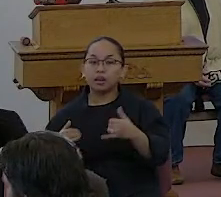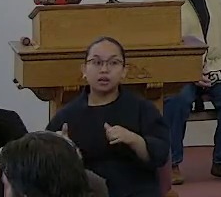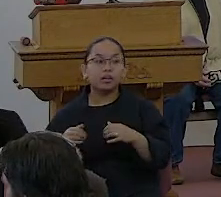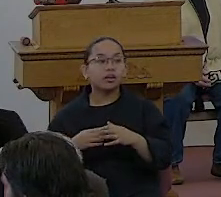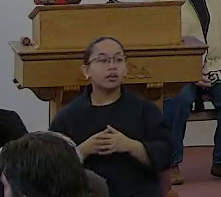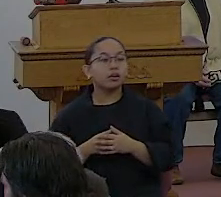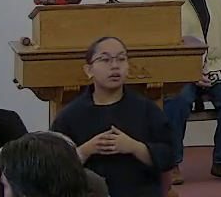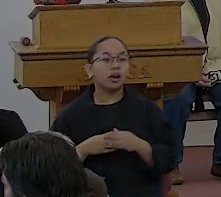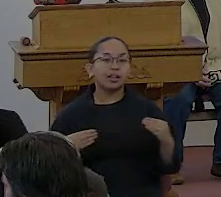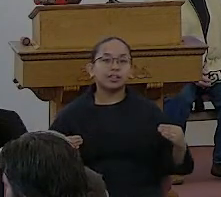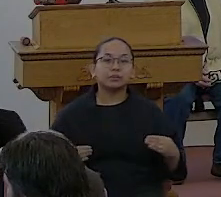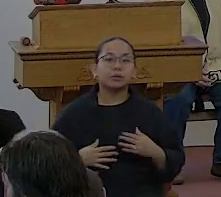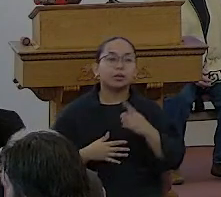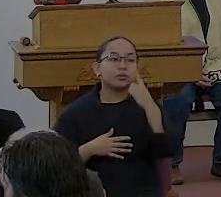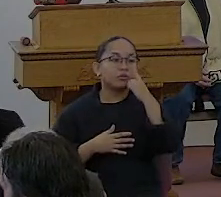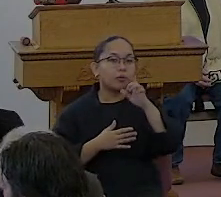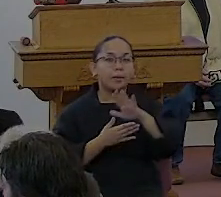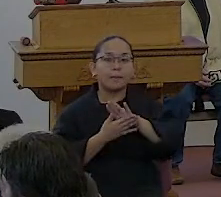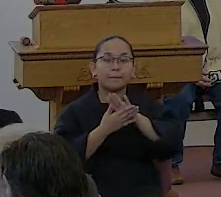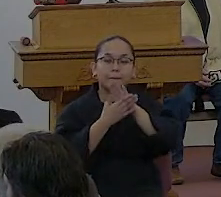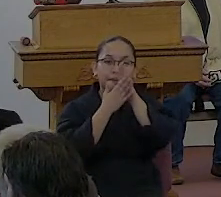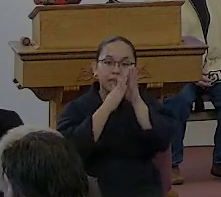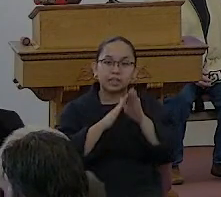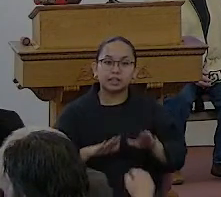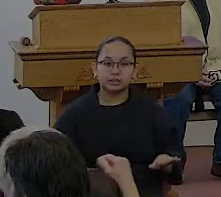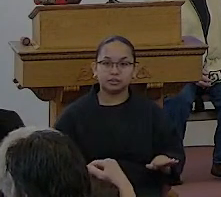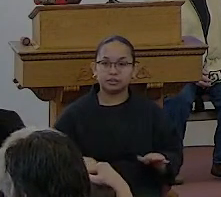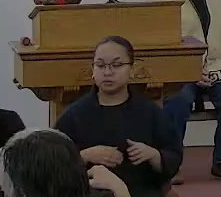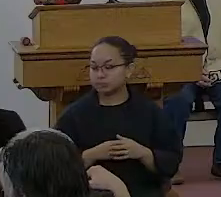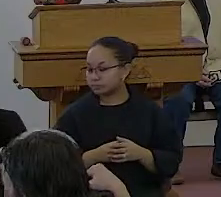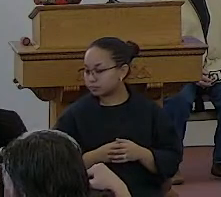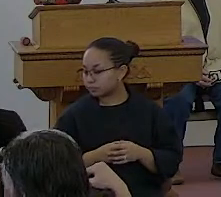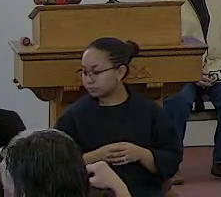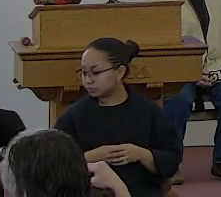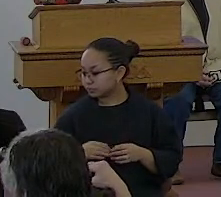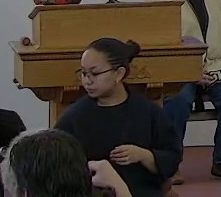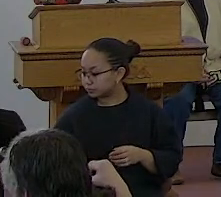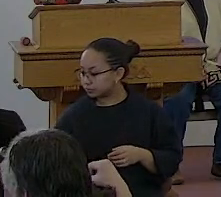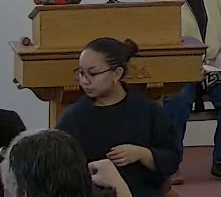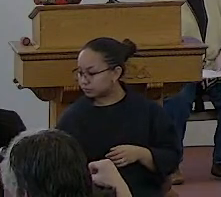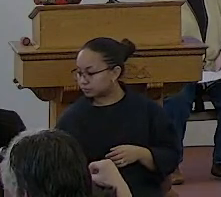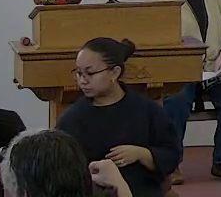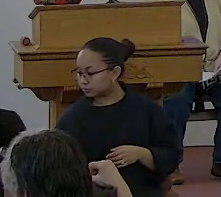growing peace in all things and ways.